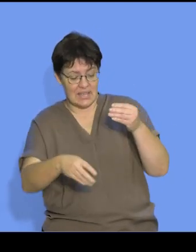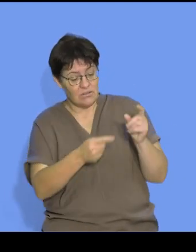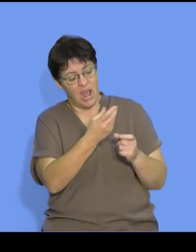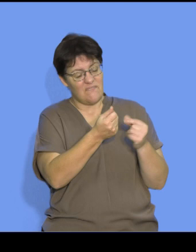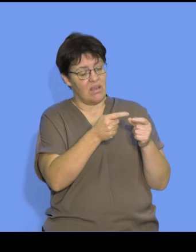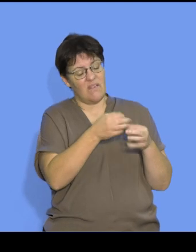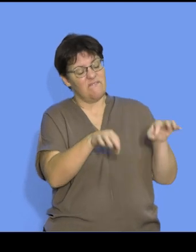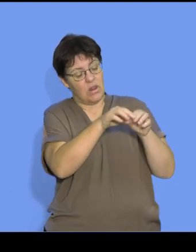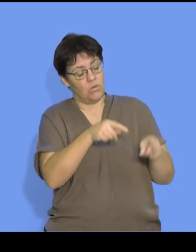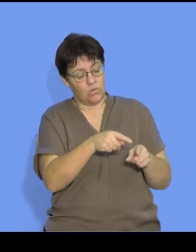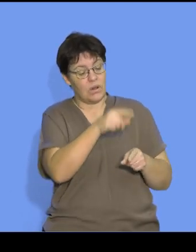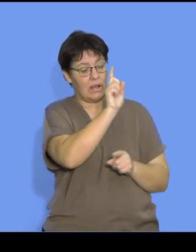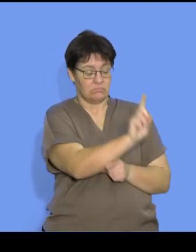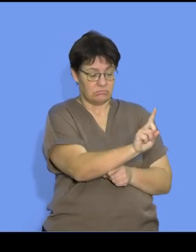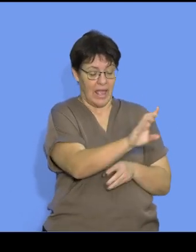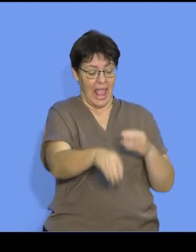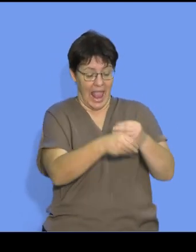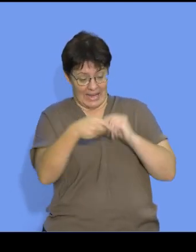put a little plus in your notes,